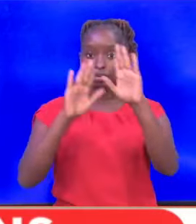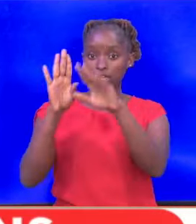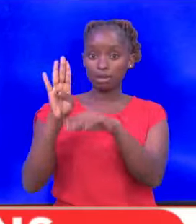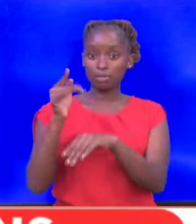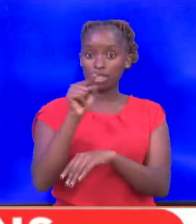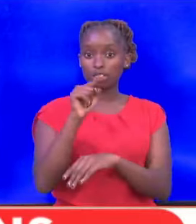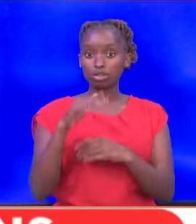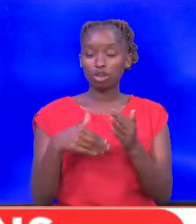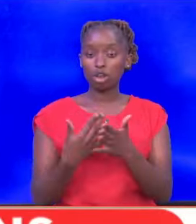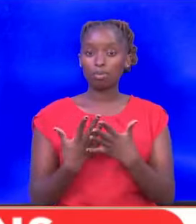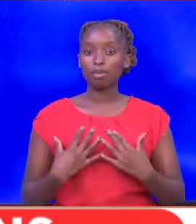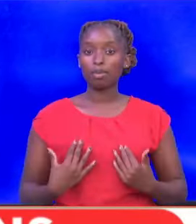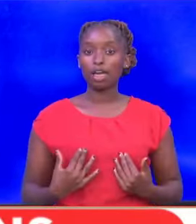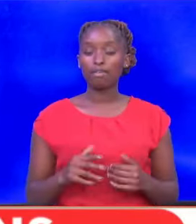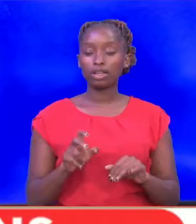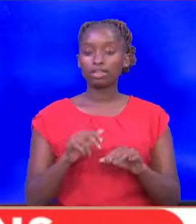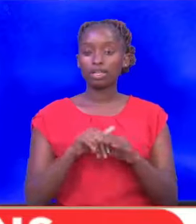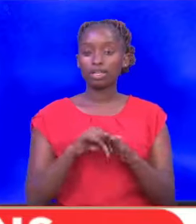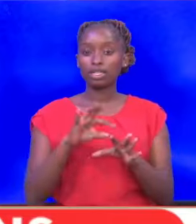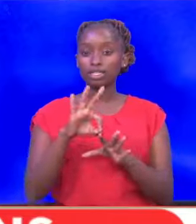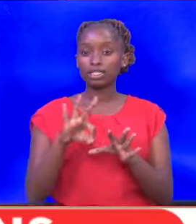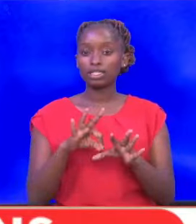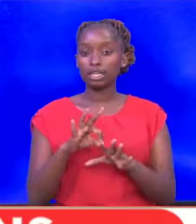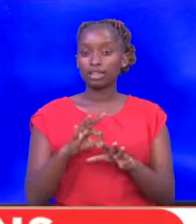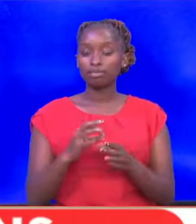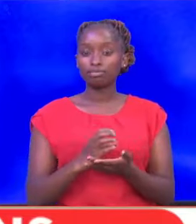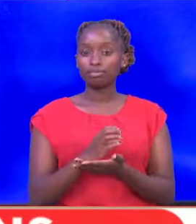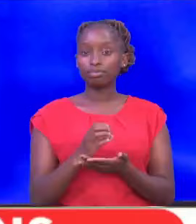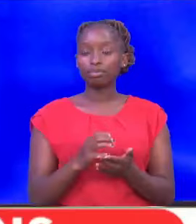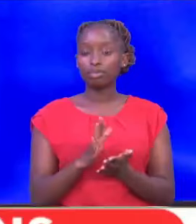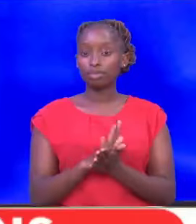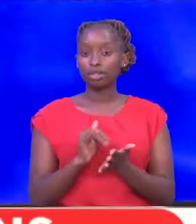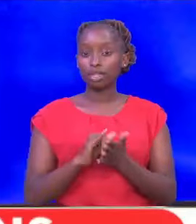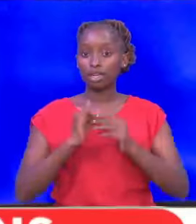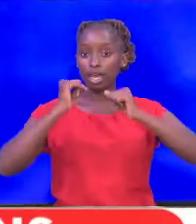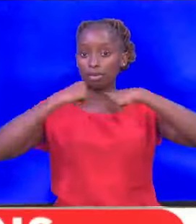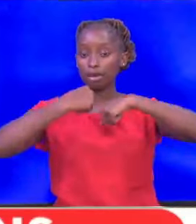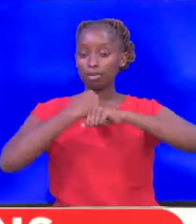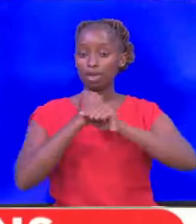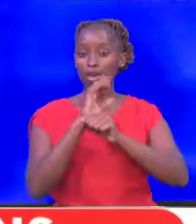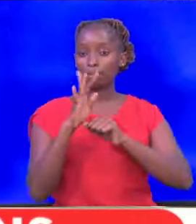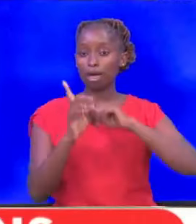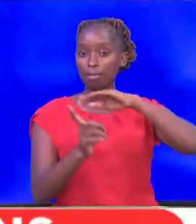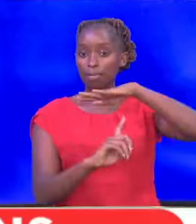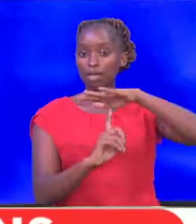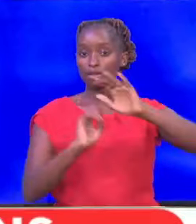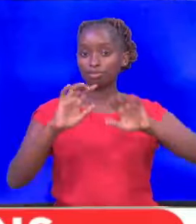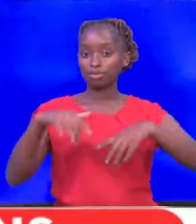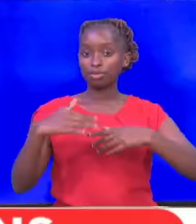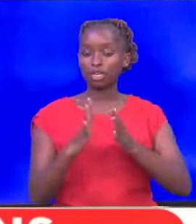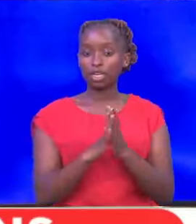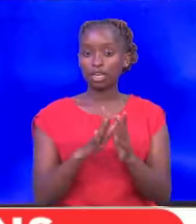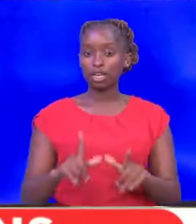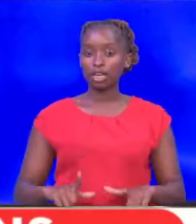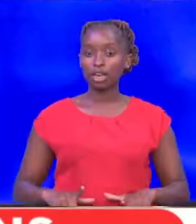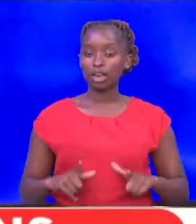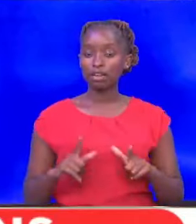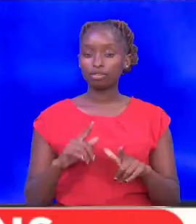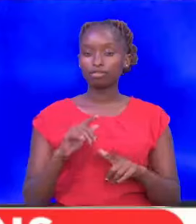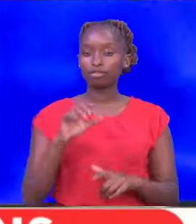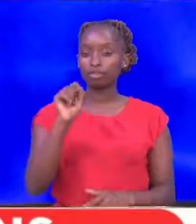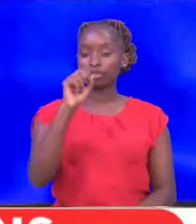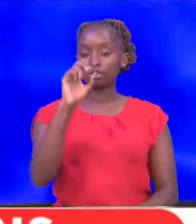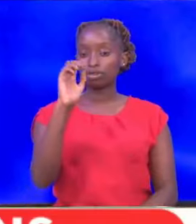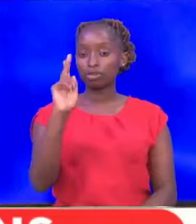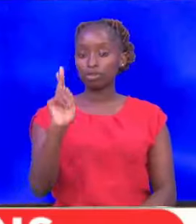director's seat in the tea factories. In a deal orchestrated by the Ministry of Agriculture and Livestock Development and the Tea Board